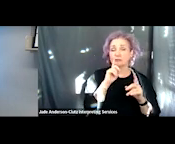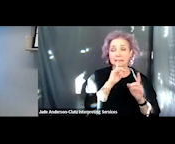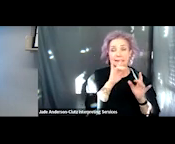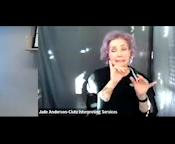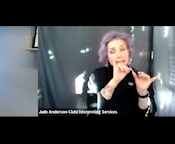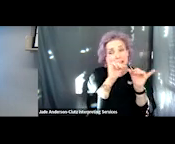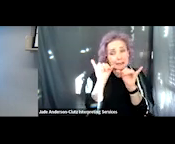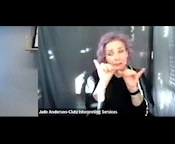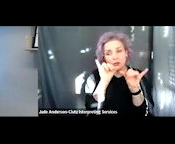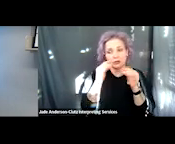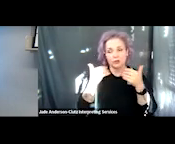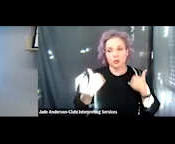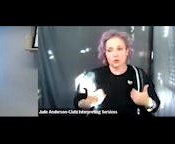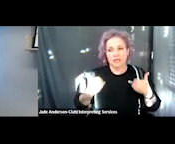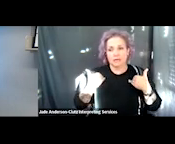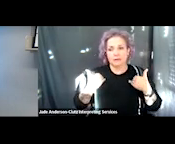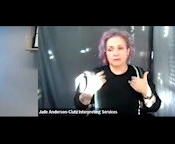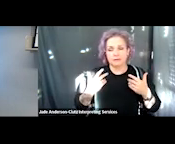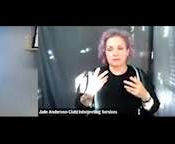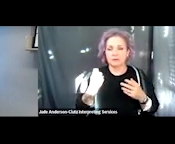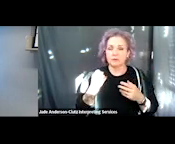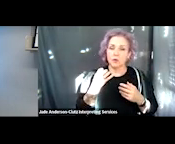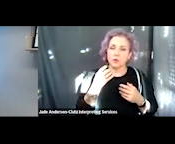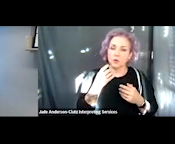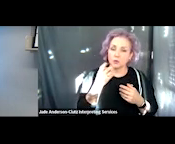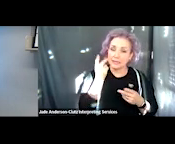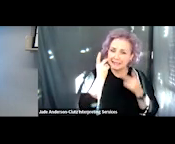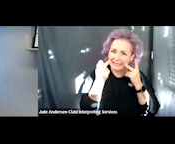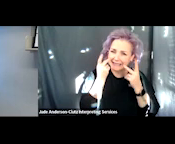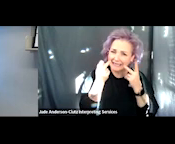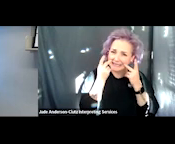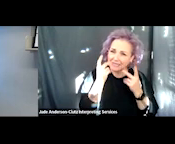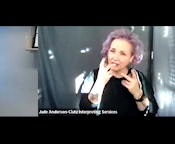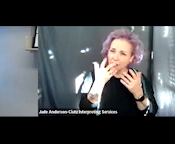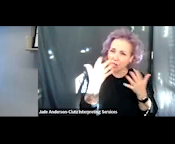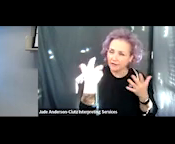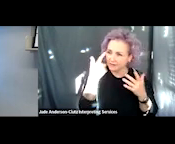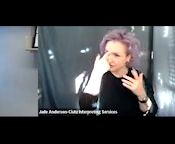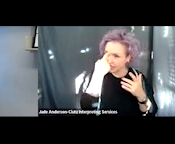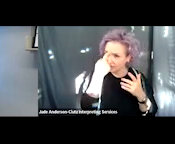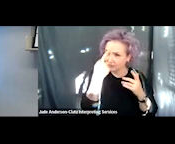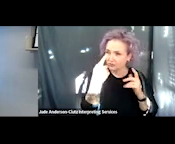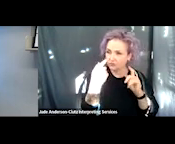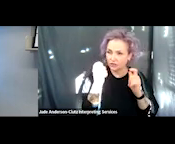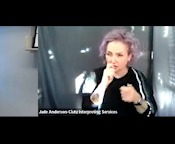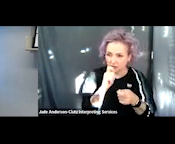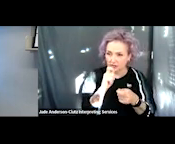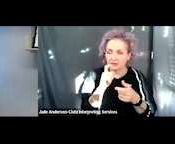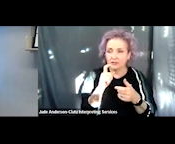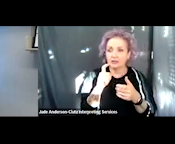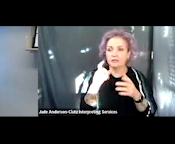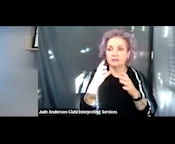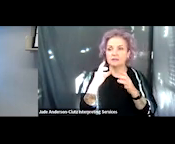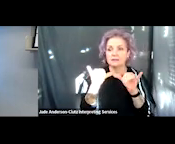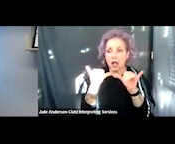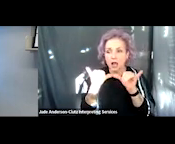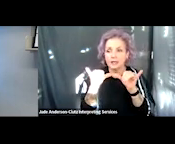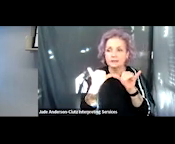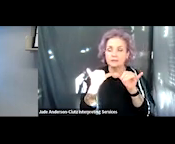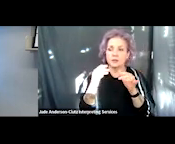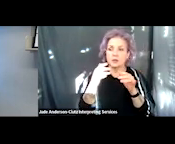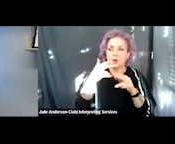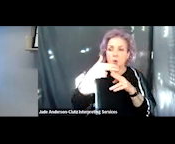they saw changes in behavioral flexibility, and they even saw changes in brain volume. And then, this